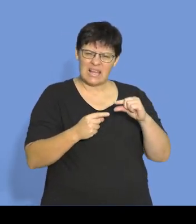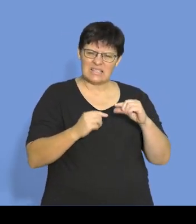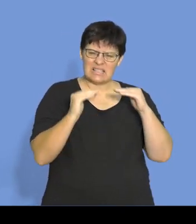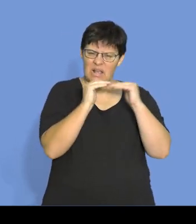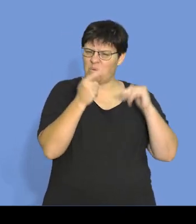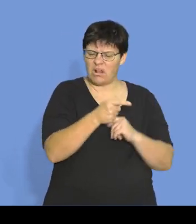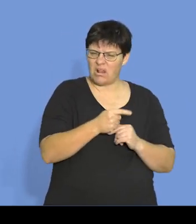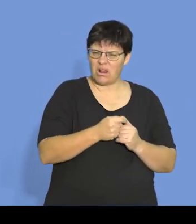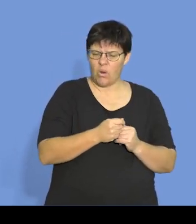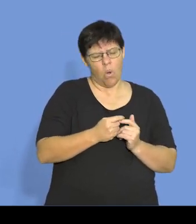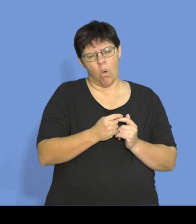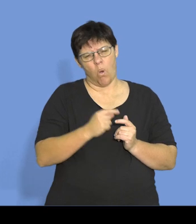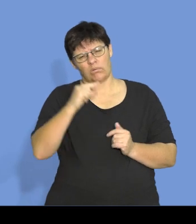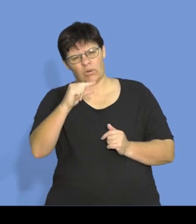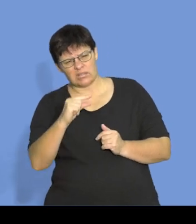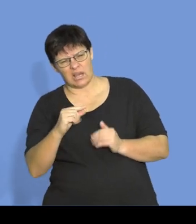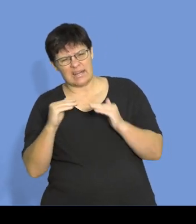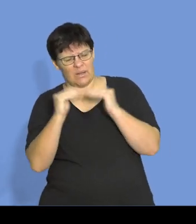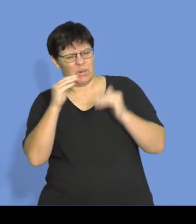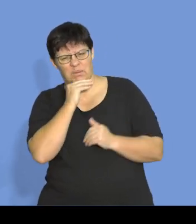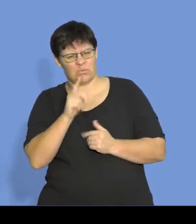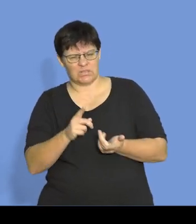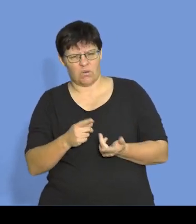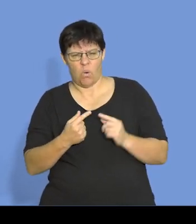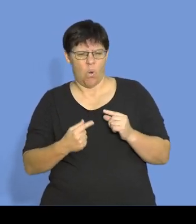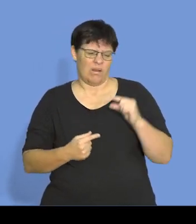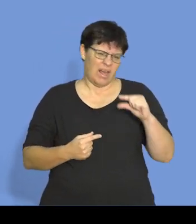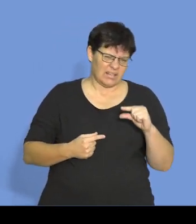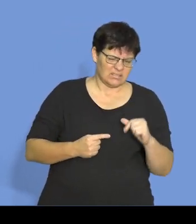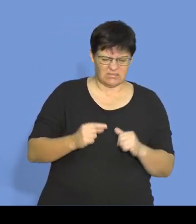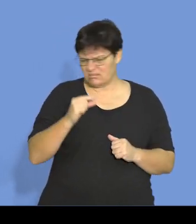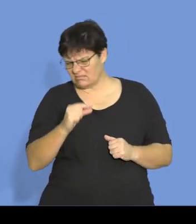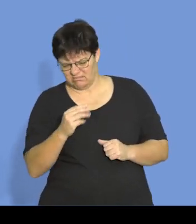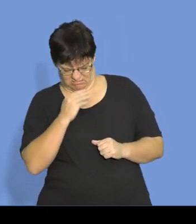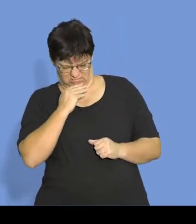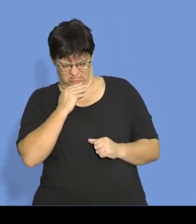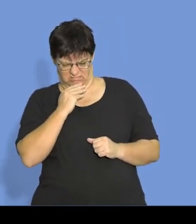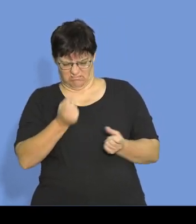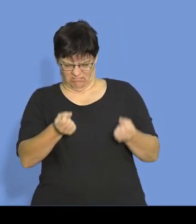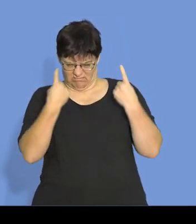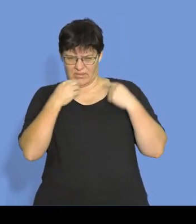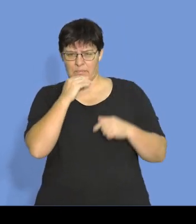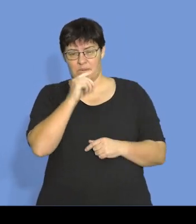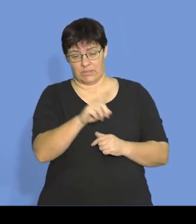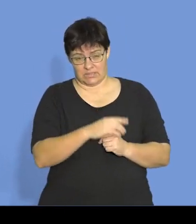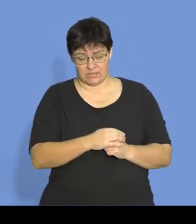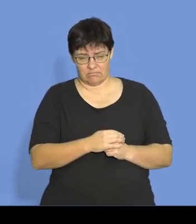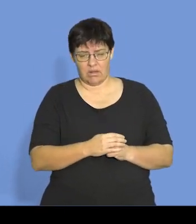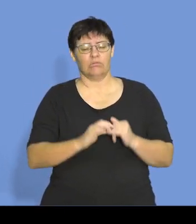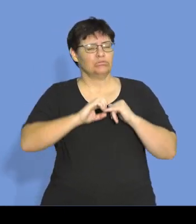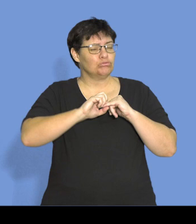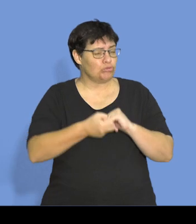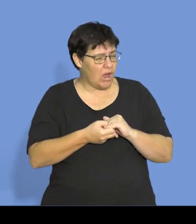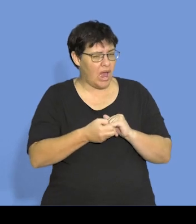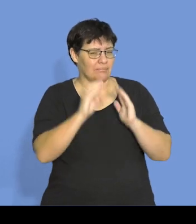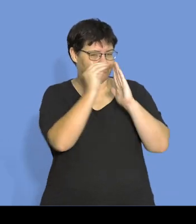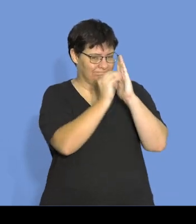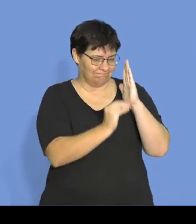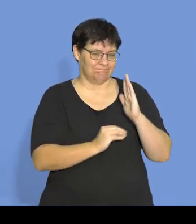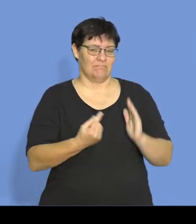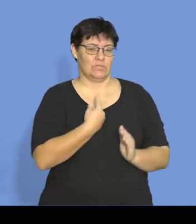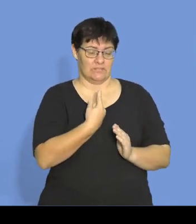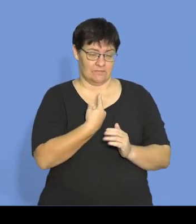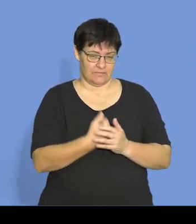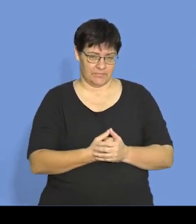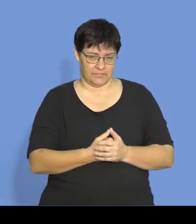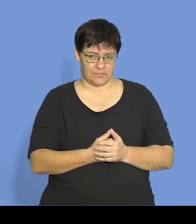to means, or the greater or equal to, or just the less or just the greater. But always just try to make some notes for